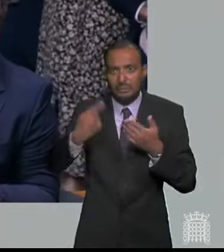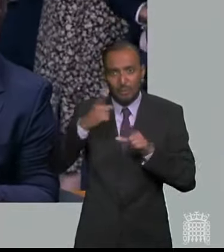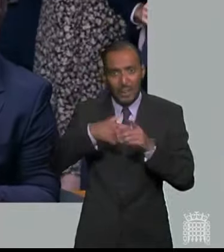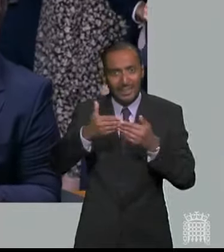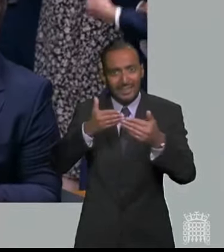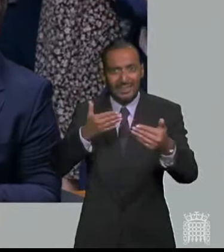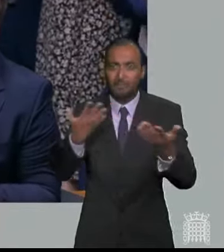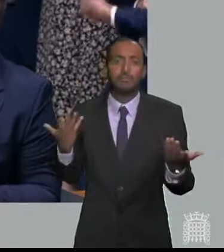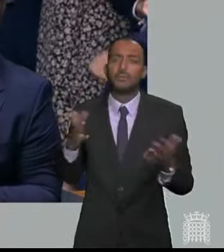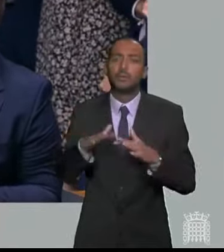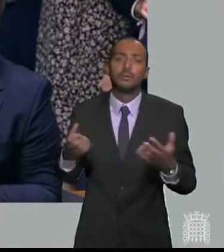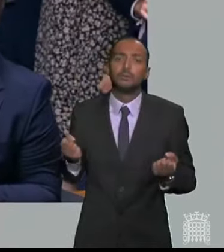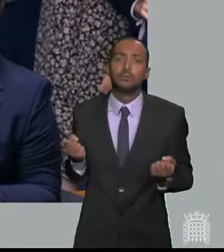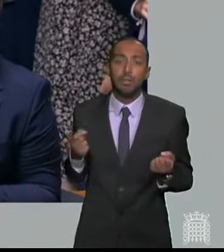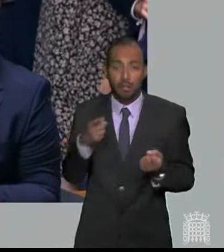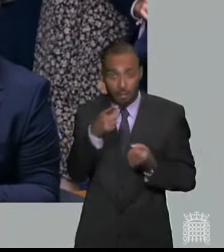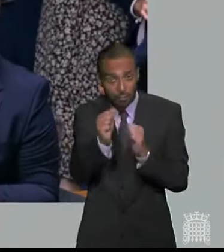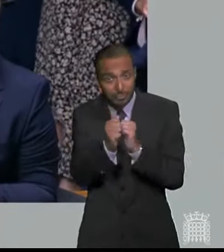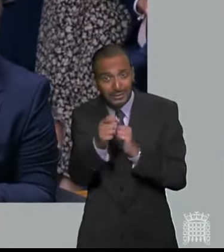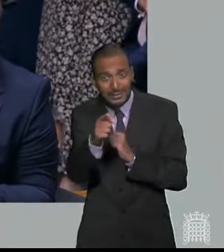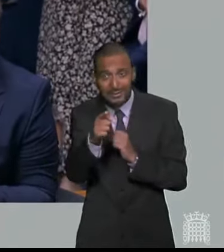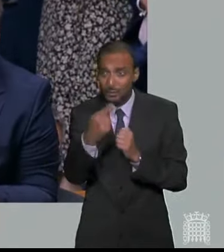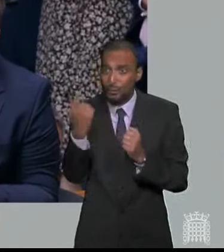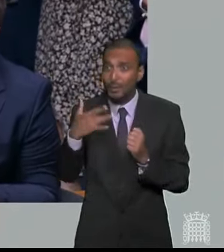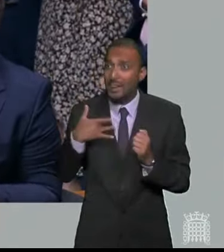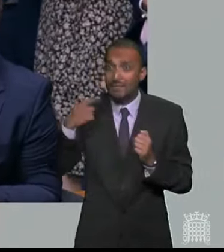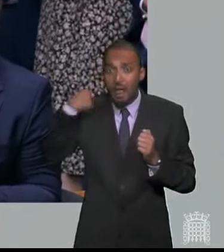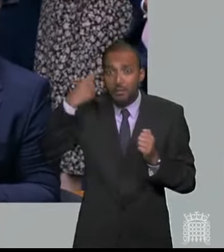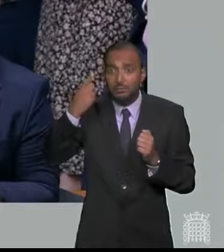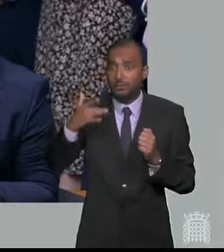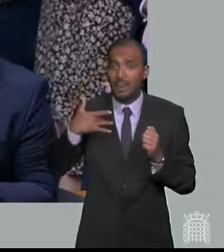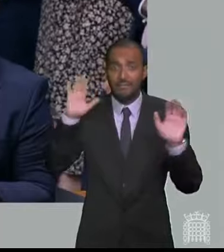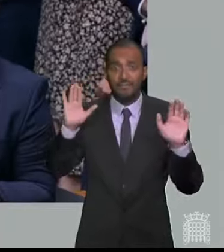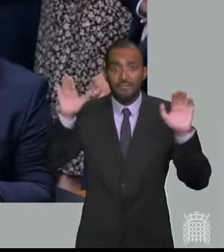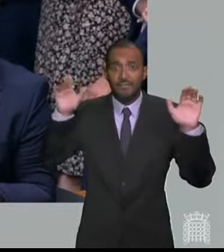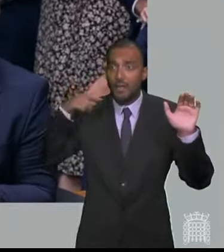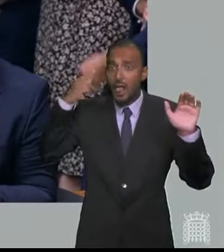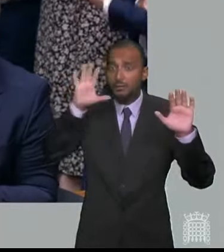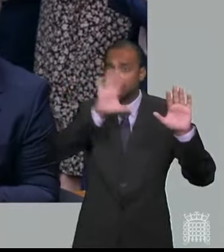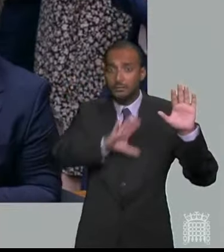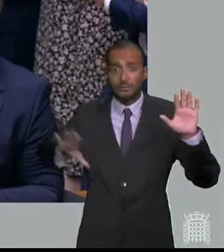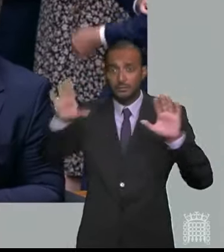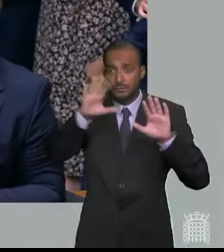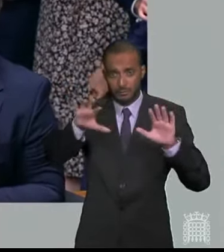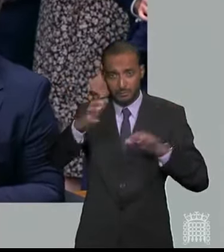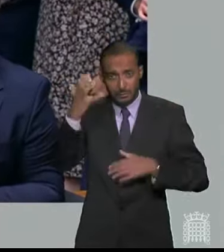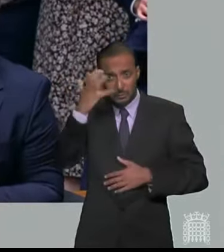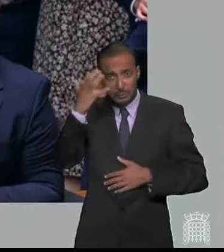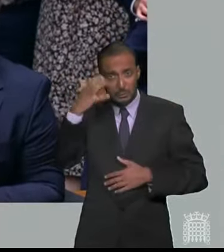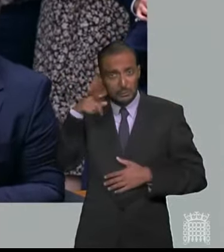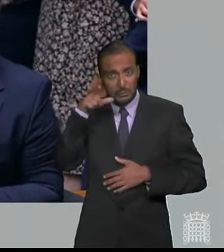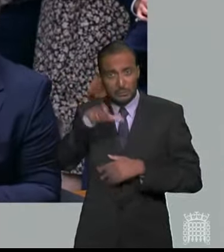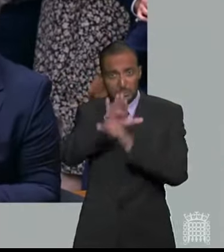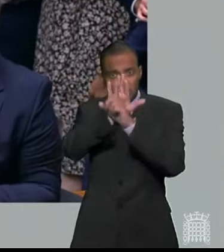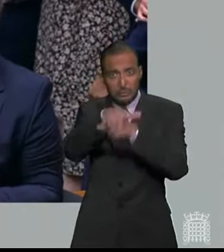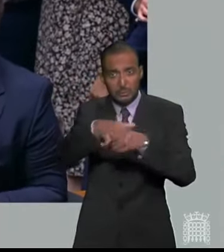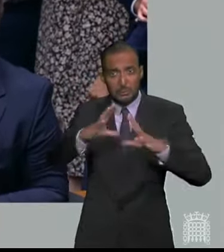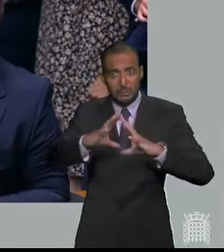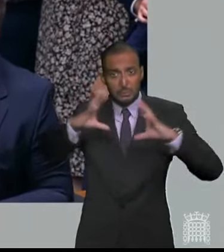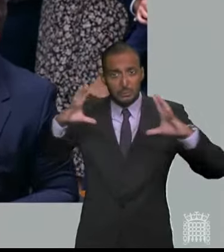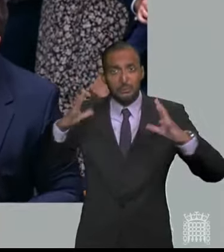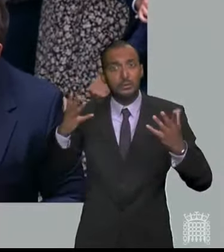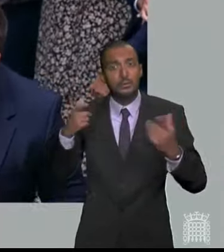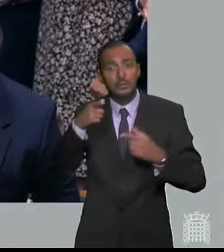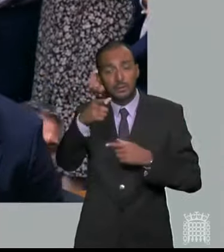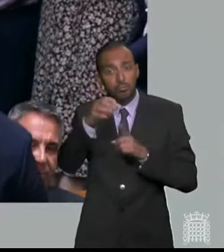for Londoners and those in surrounding counties to face this regressive and unacceptable tax, and will he do everything that he can to